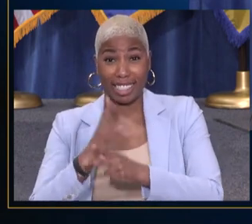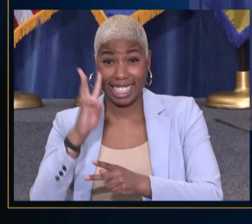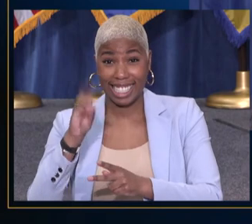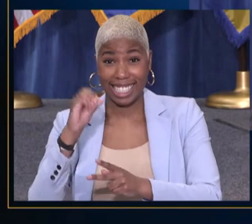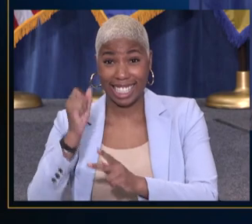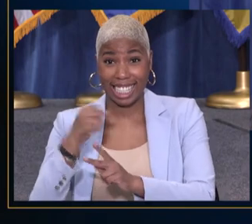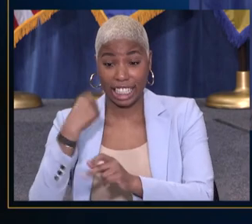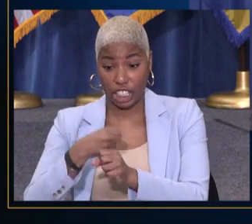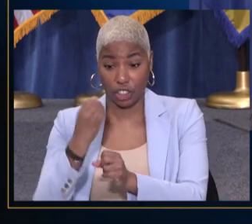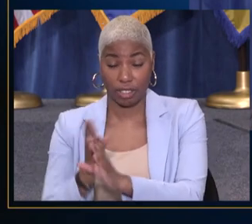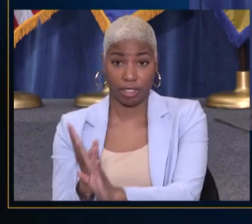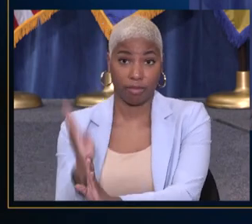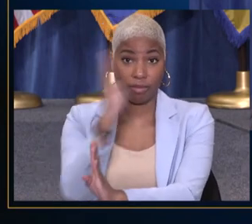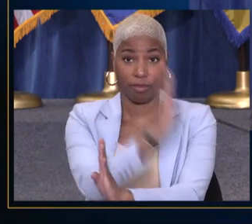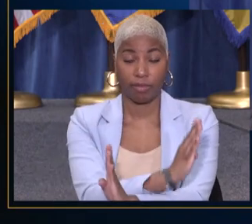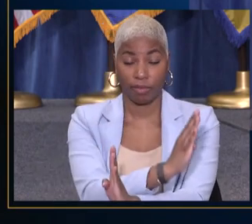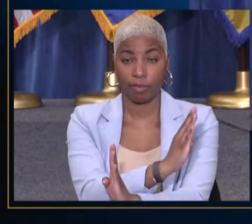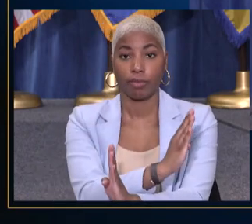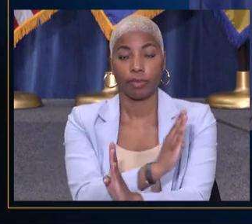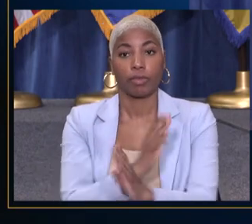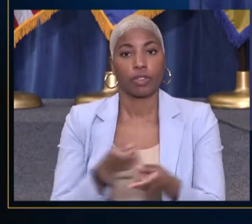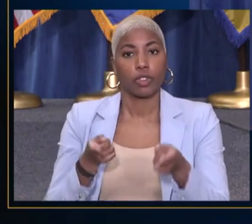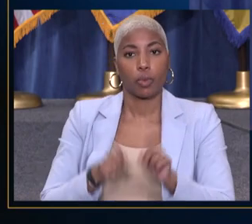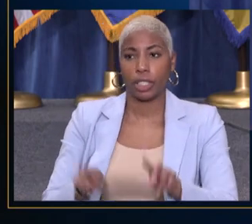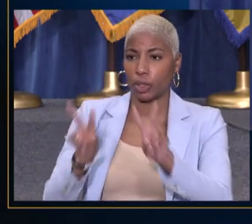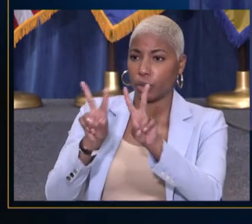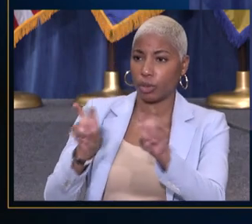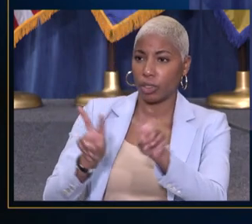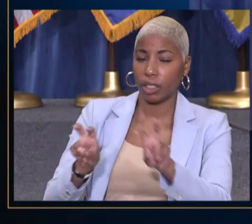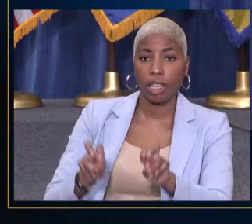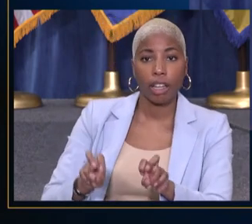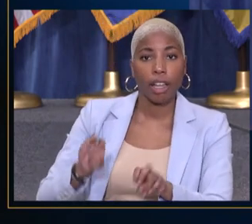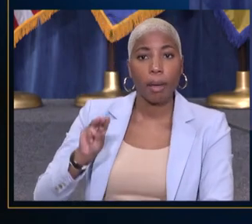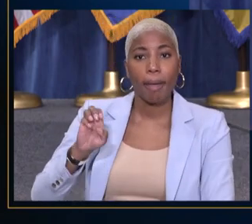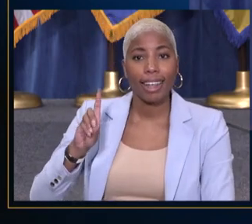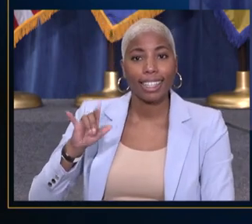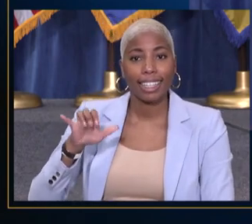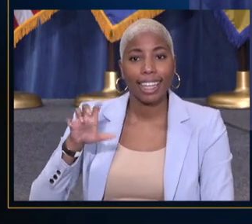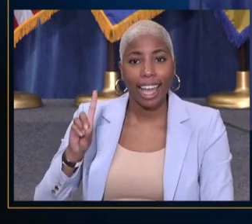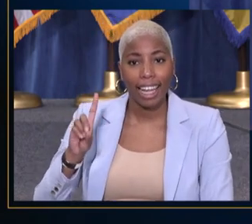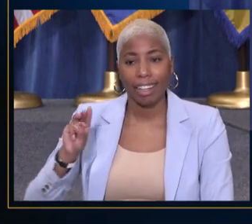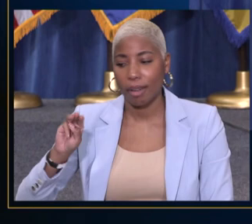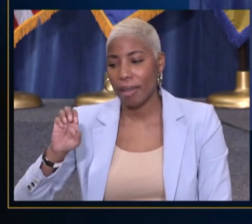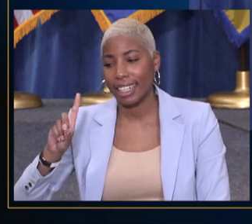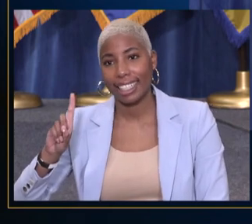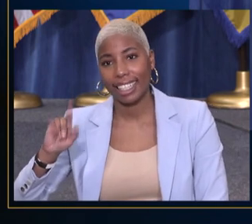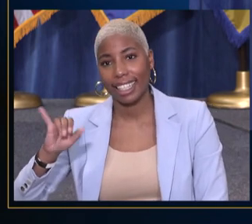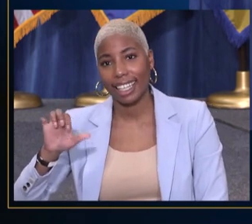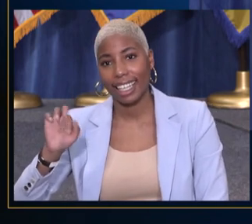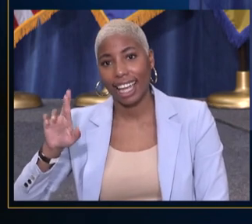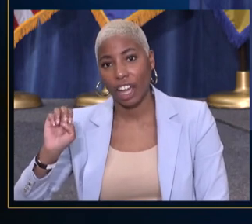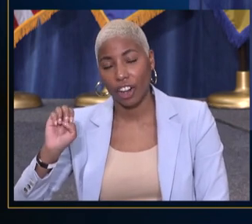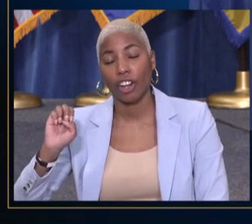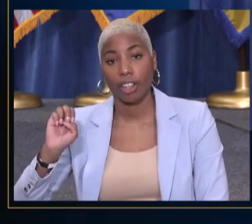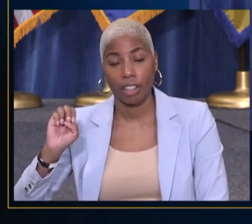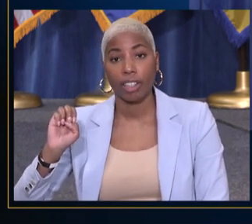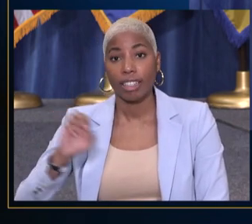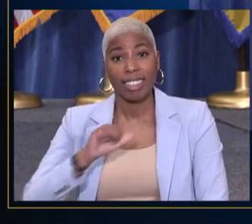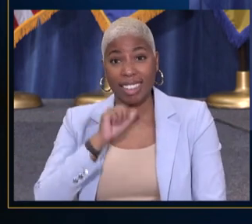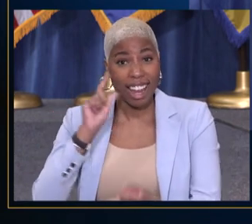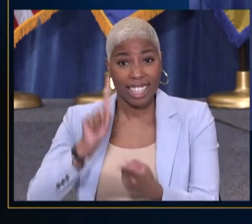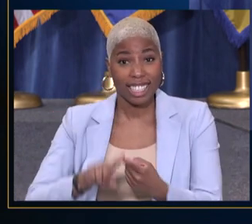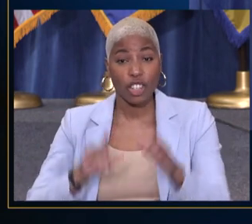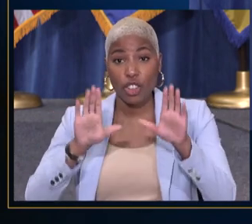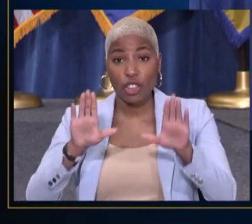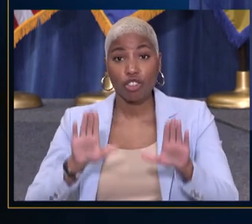that. That when you look at even Medicaid and Medicare, it wasn't until the Great